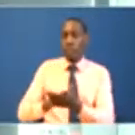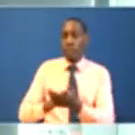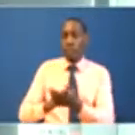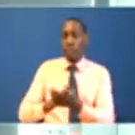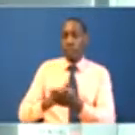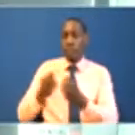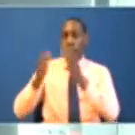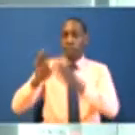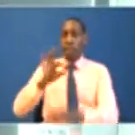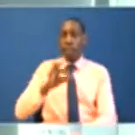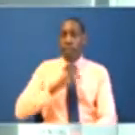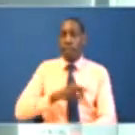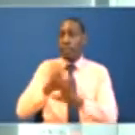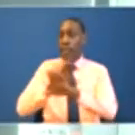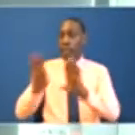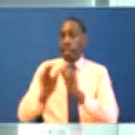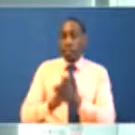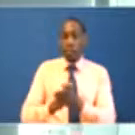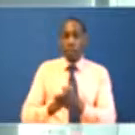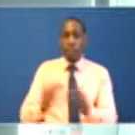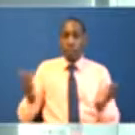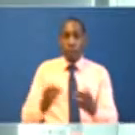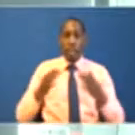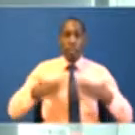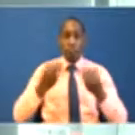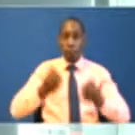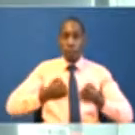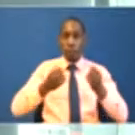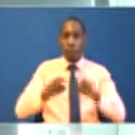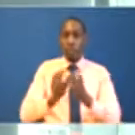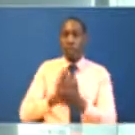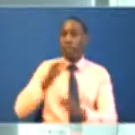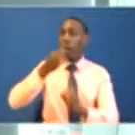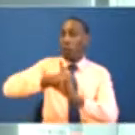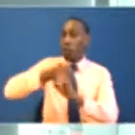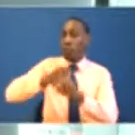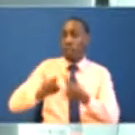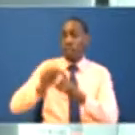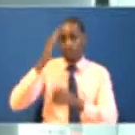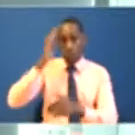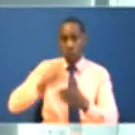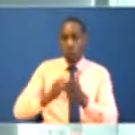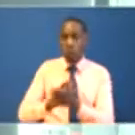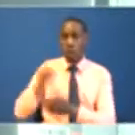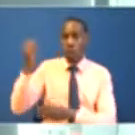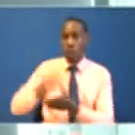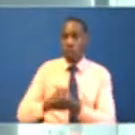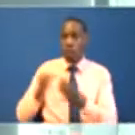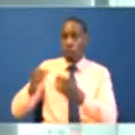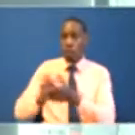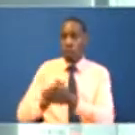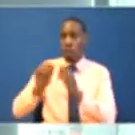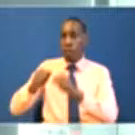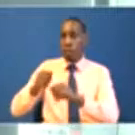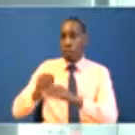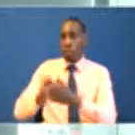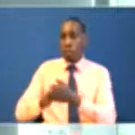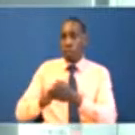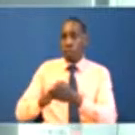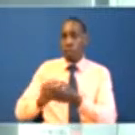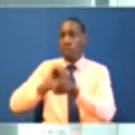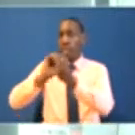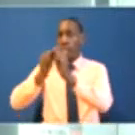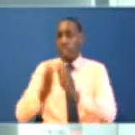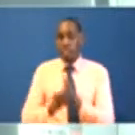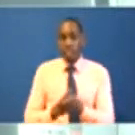to be bold stand up but also know that you've got a lot of political clout that you can pull from very many corners